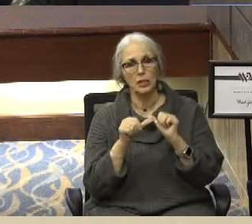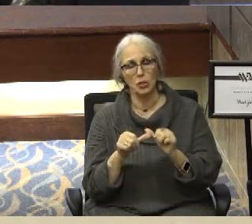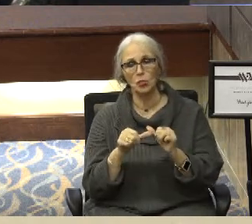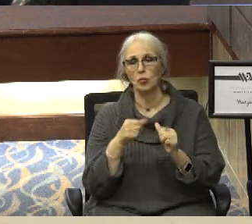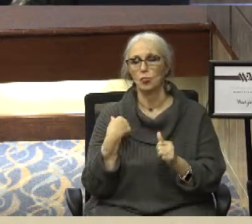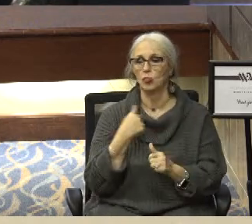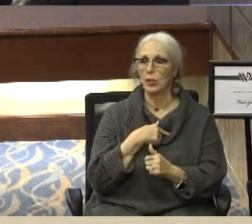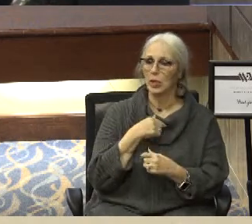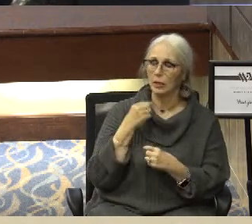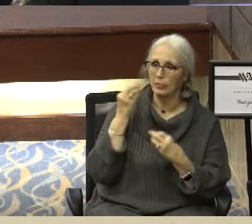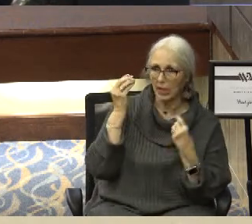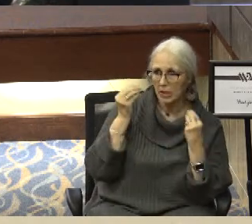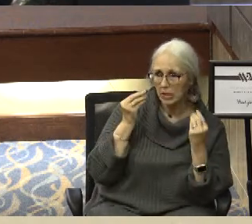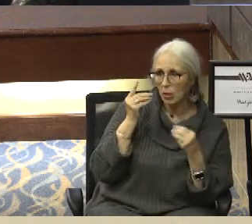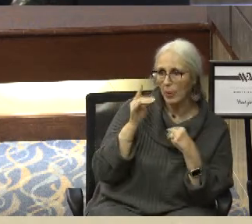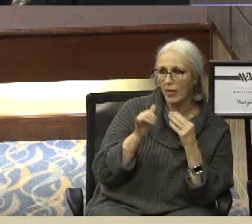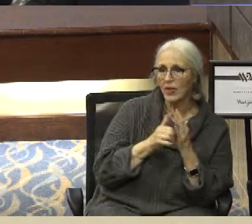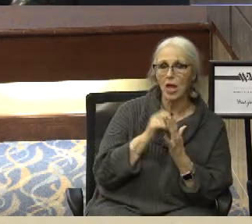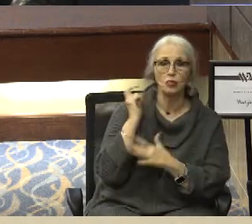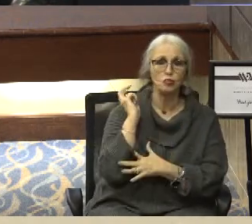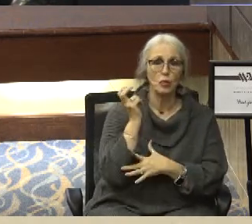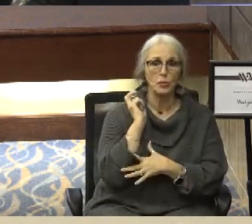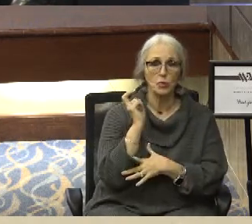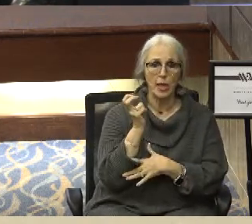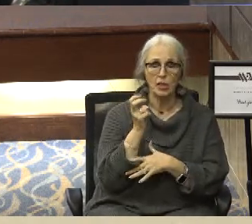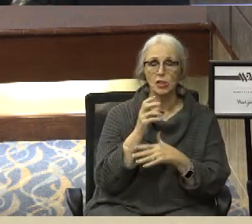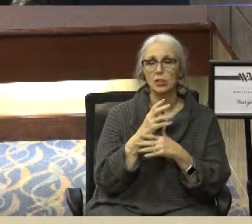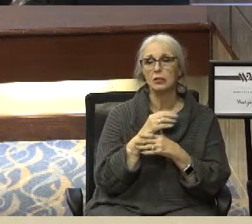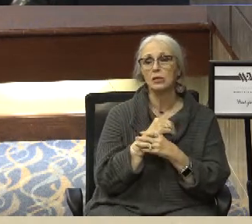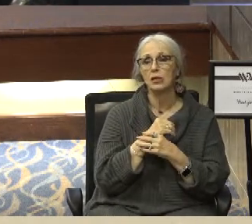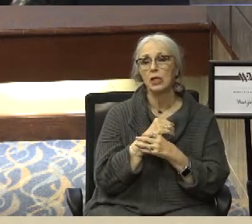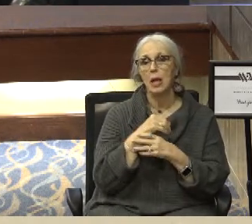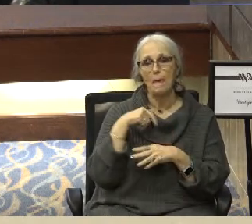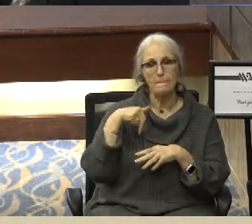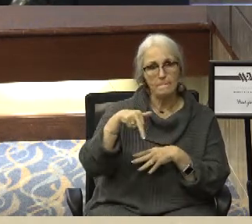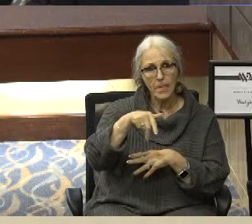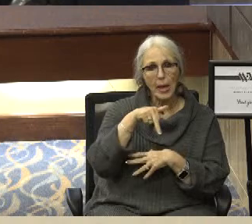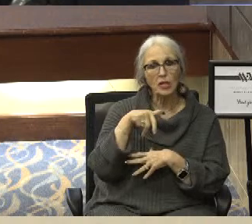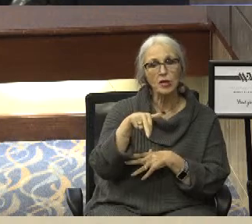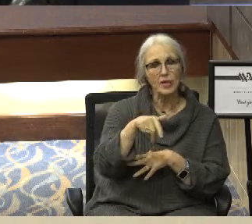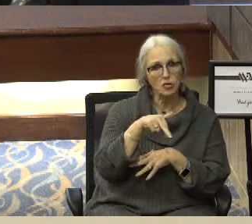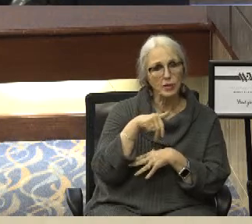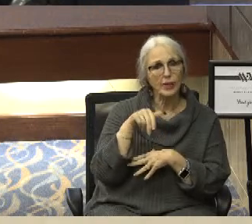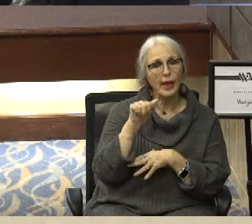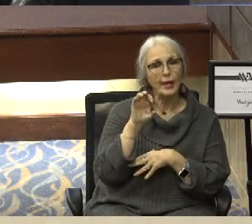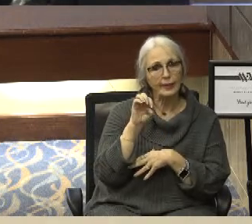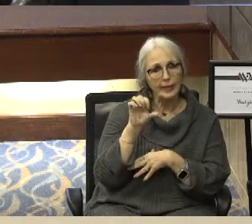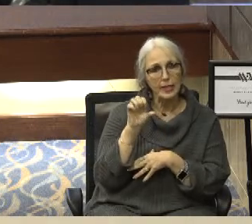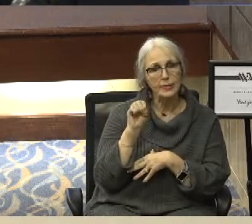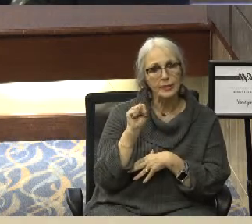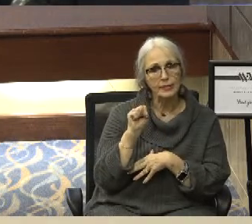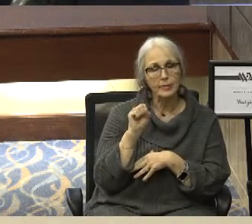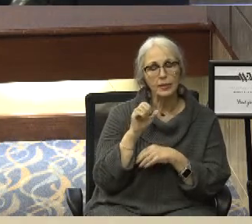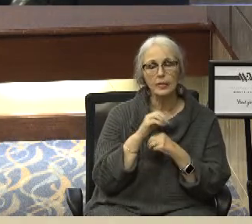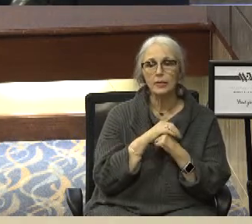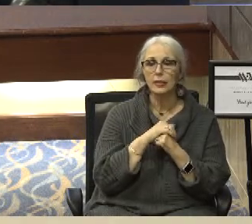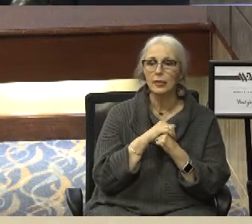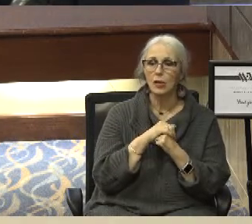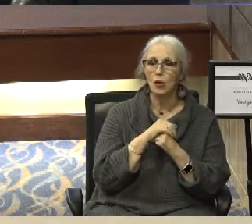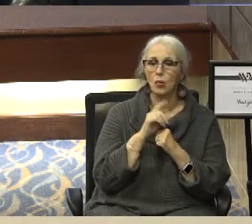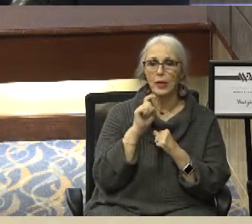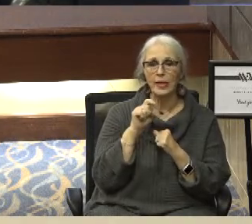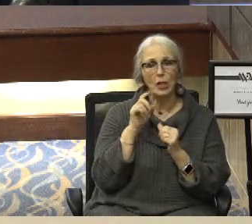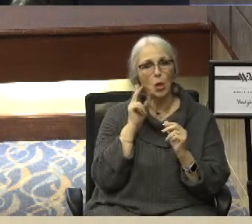this, transportation and wayfinding and pedestrian access, like that is going to be important as we go with this. So look forward